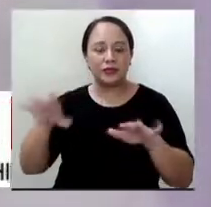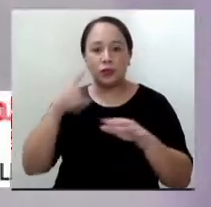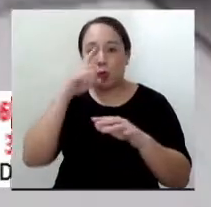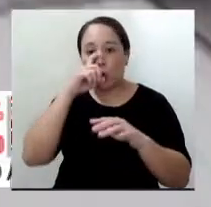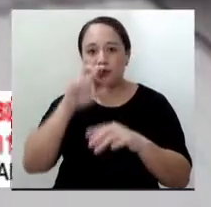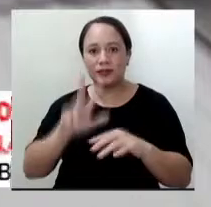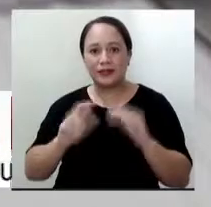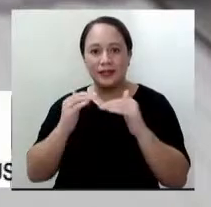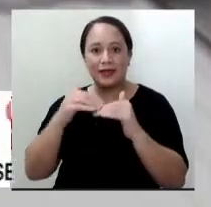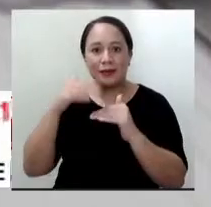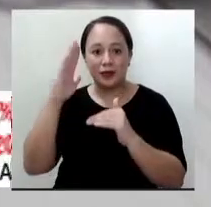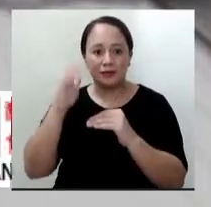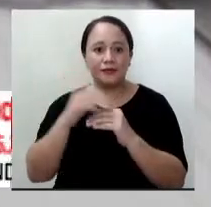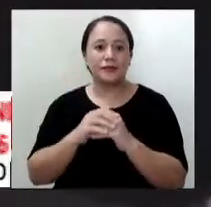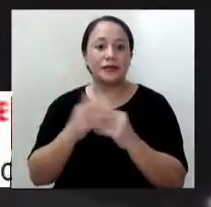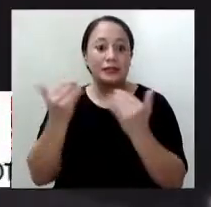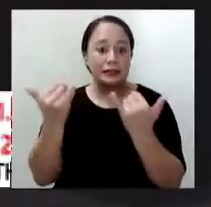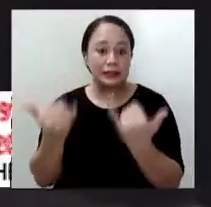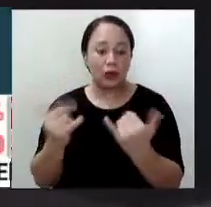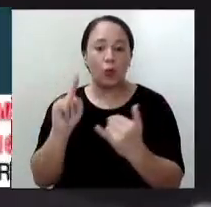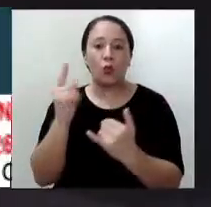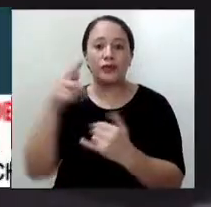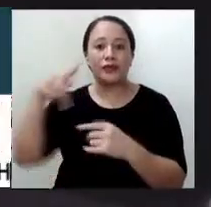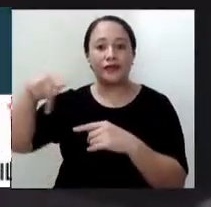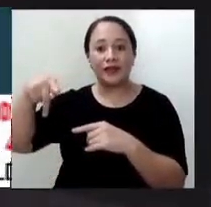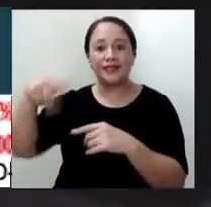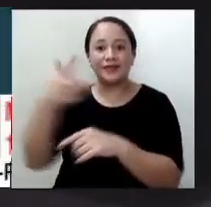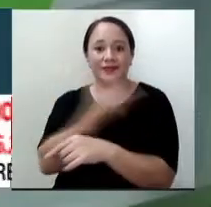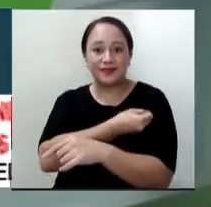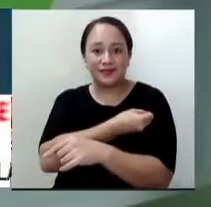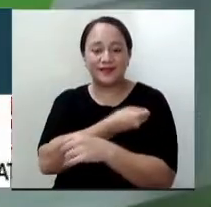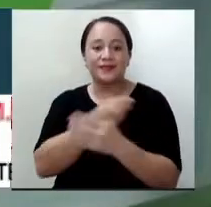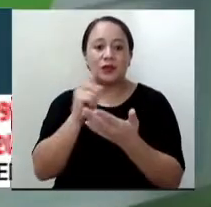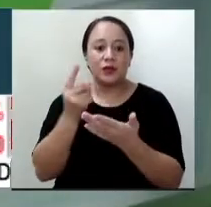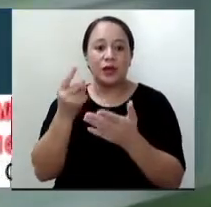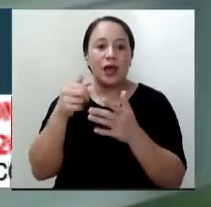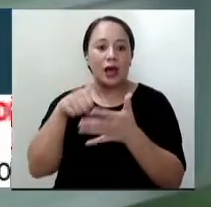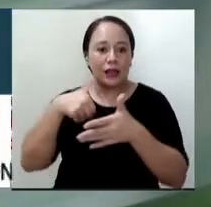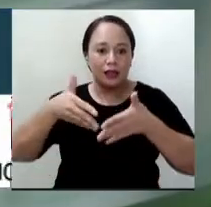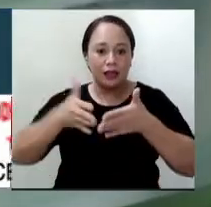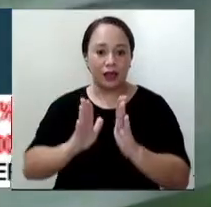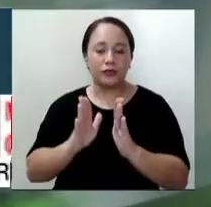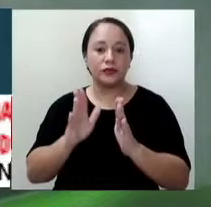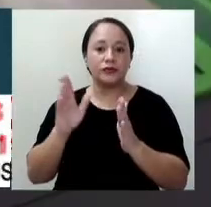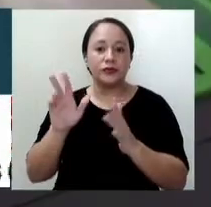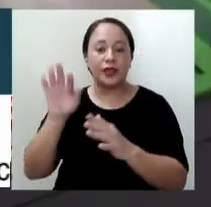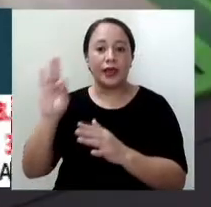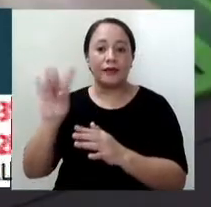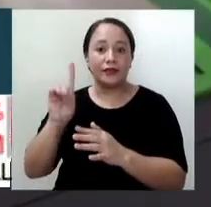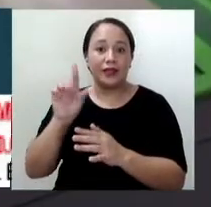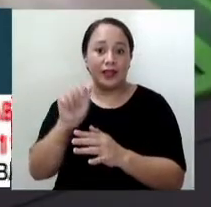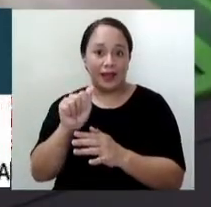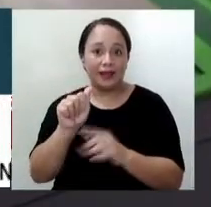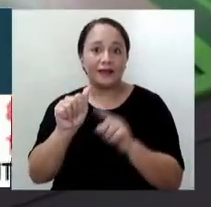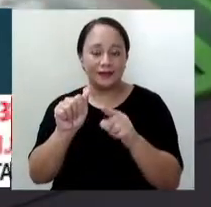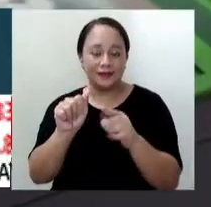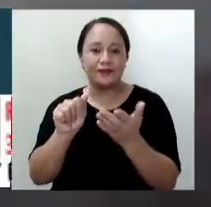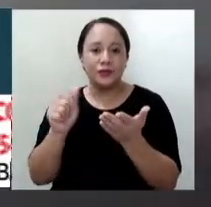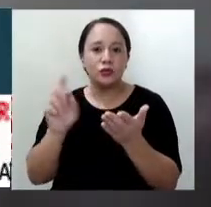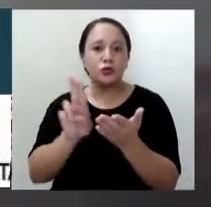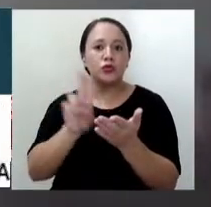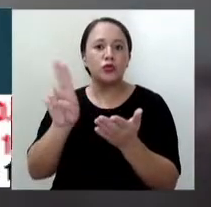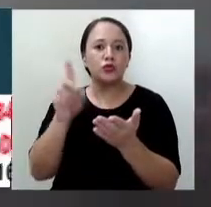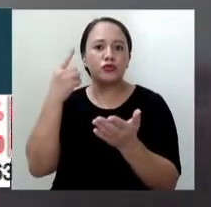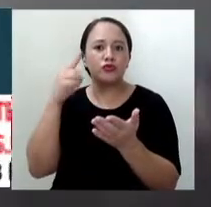and above. At present, only Pfizer's COVID-19 vaccine has been allowed by the Food and Drug Administration to be used